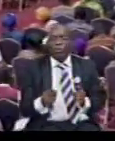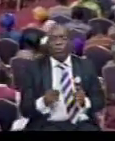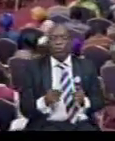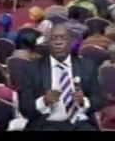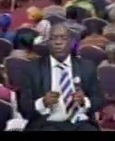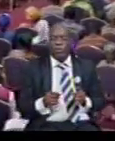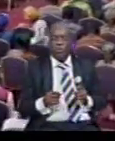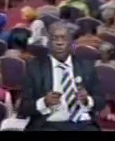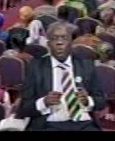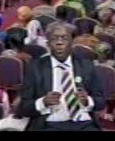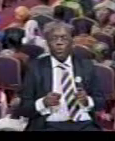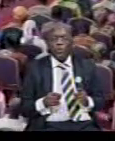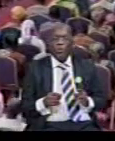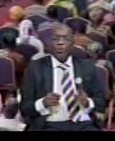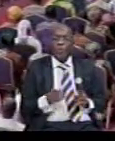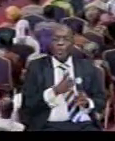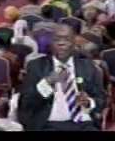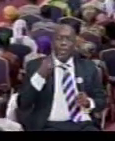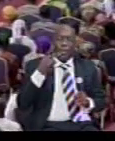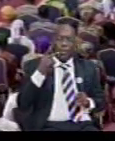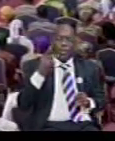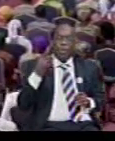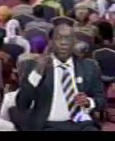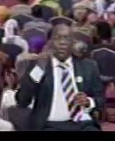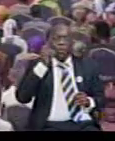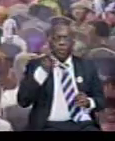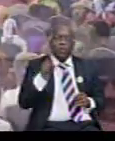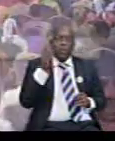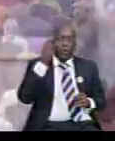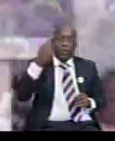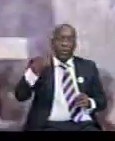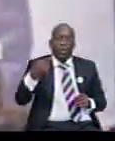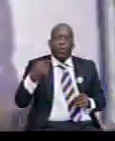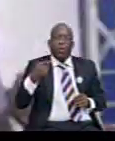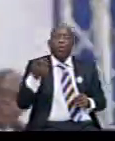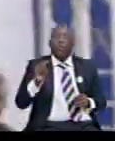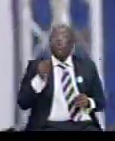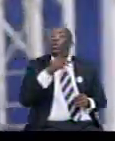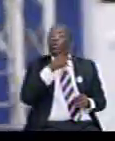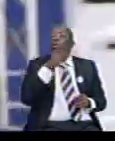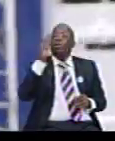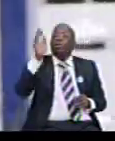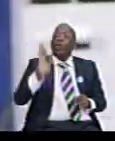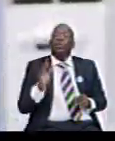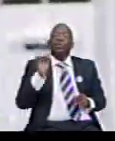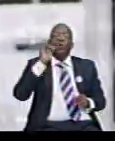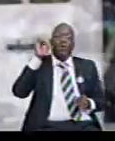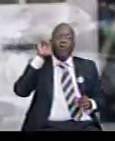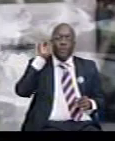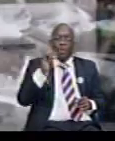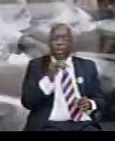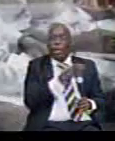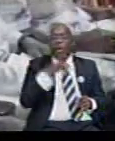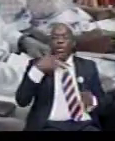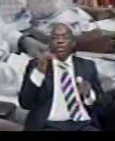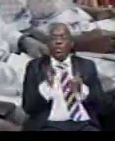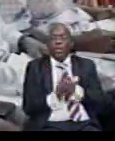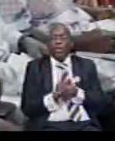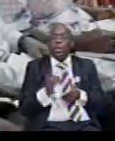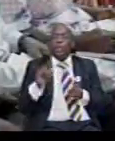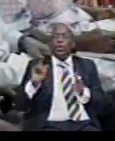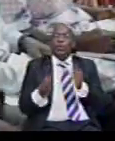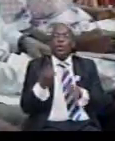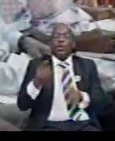And she saw me yesterday and she said, the first child that came after that